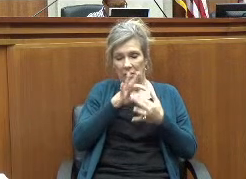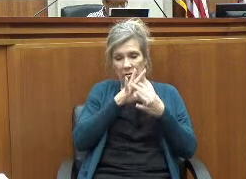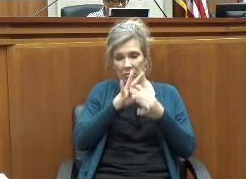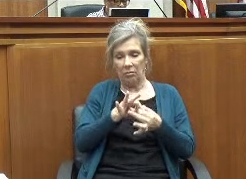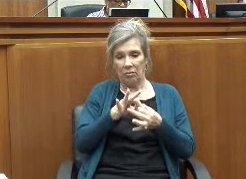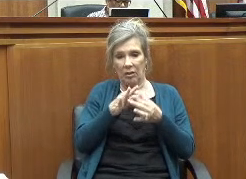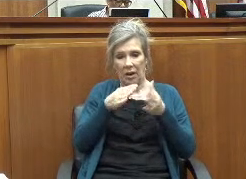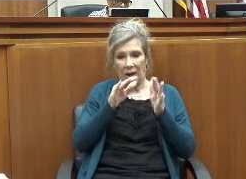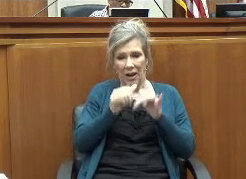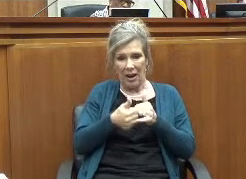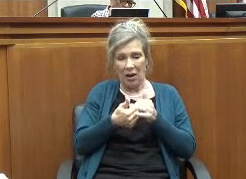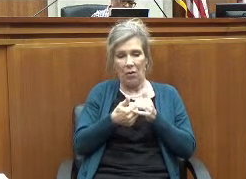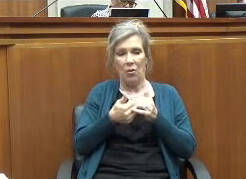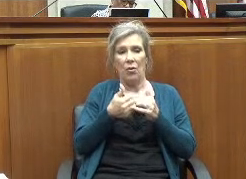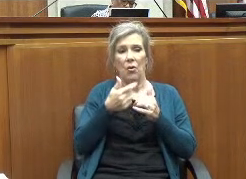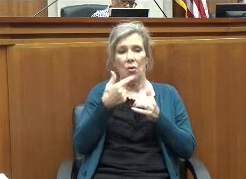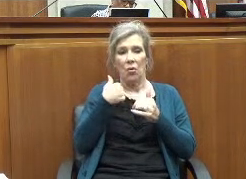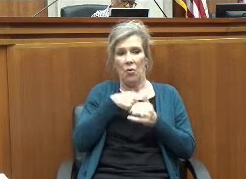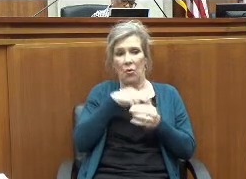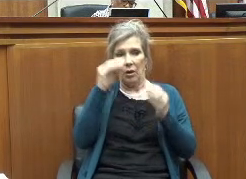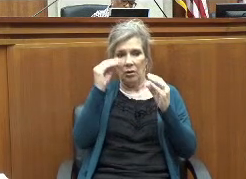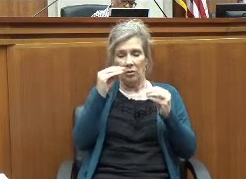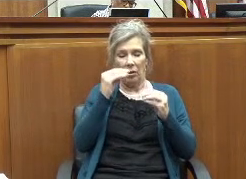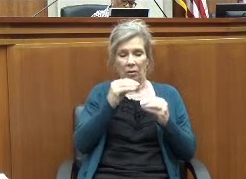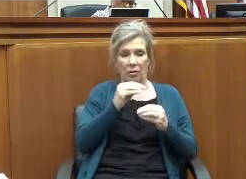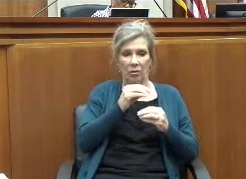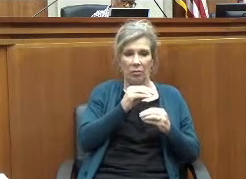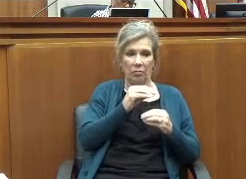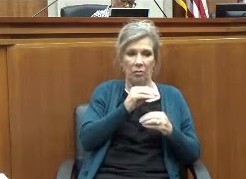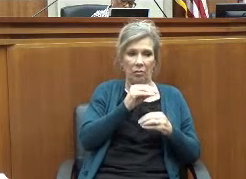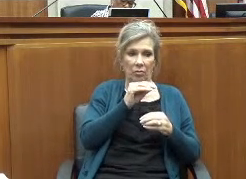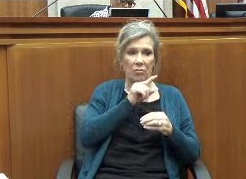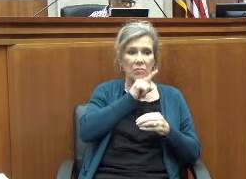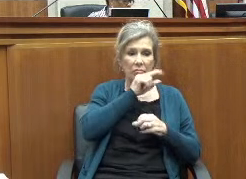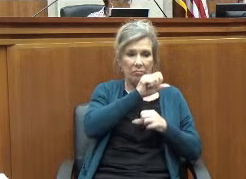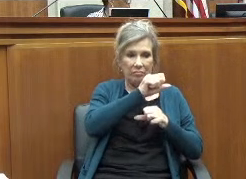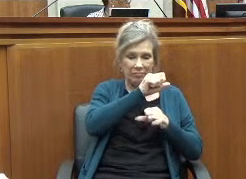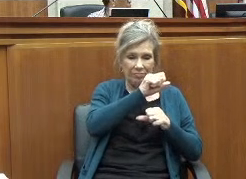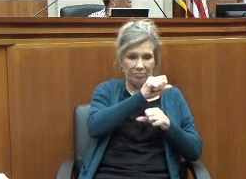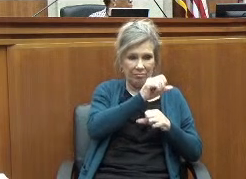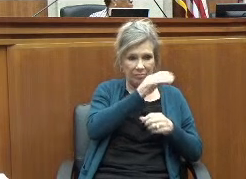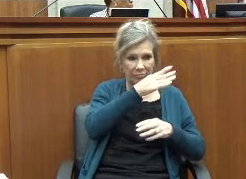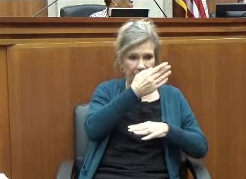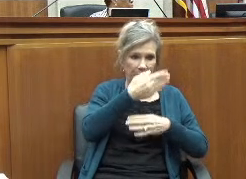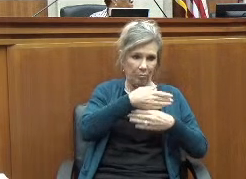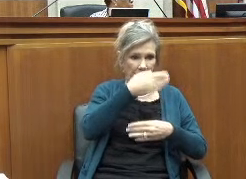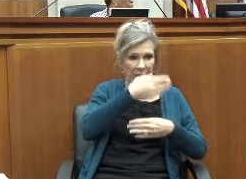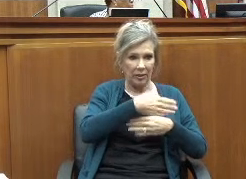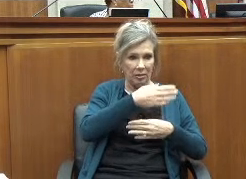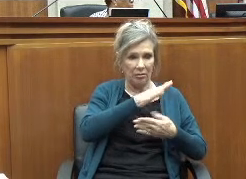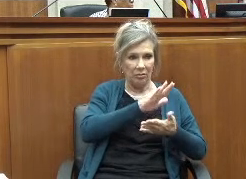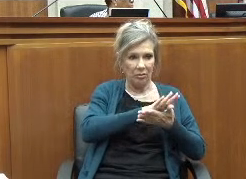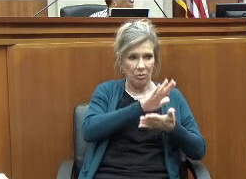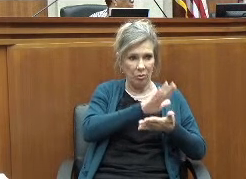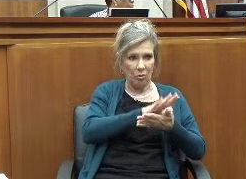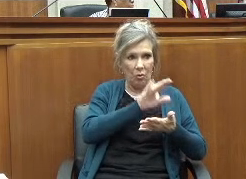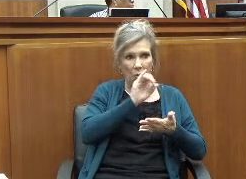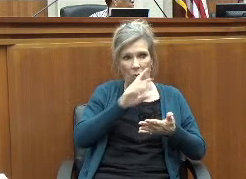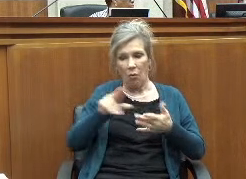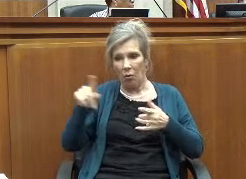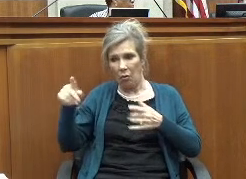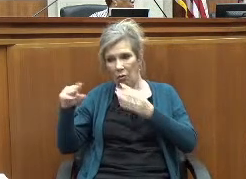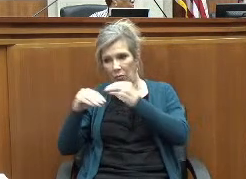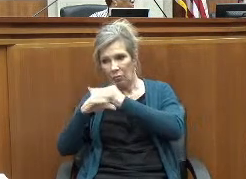it's the traditional brick and mortar or learning pod, we can do that. Okay, so do I need to ask